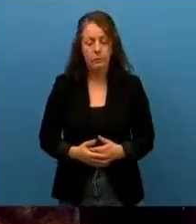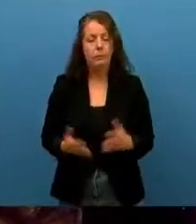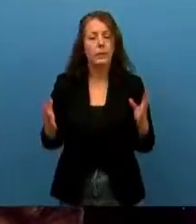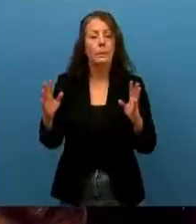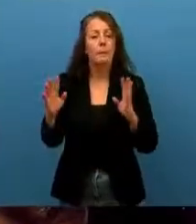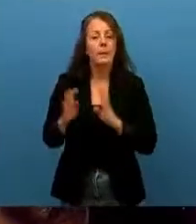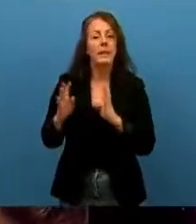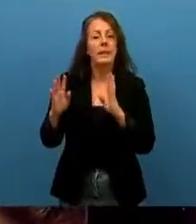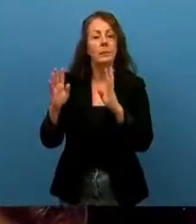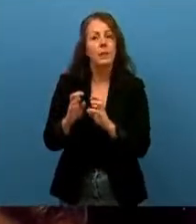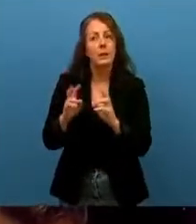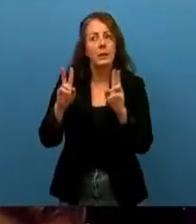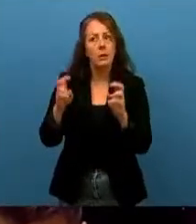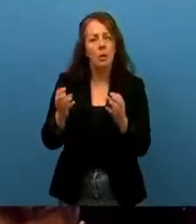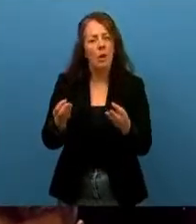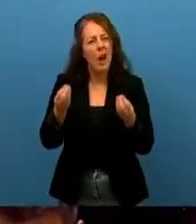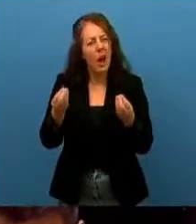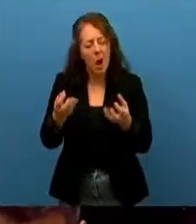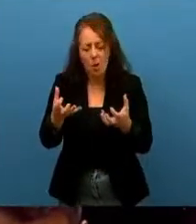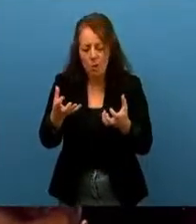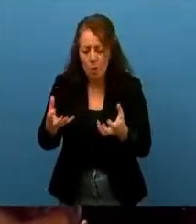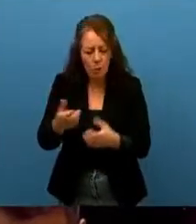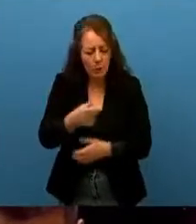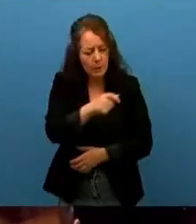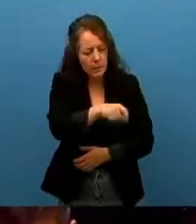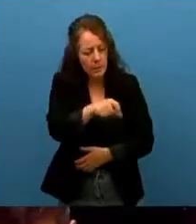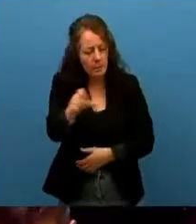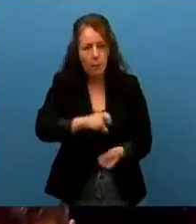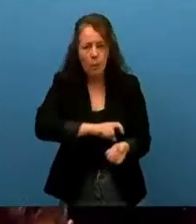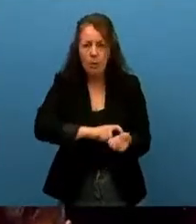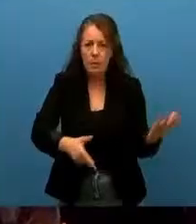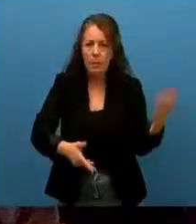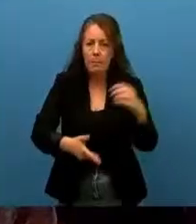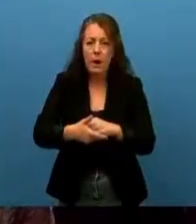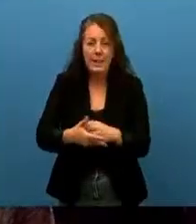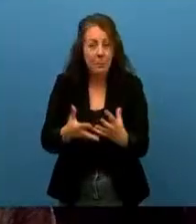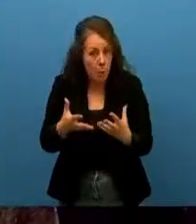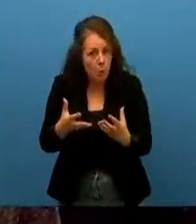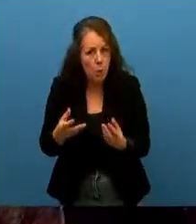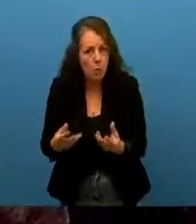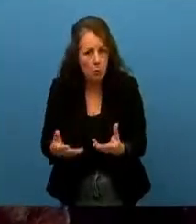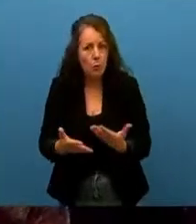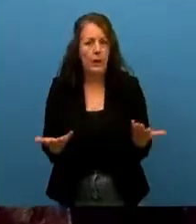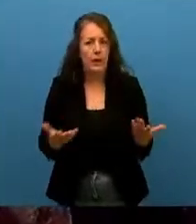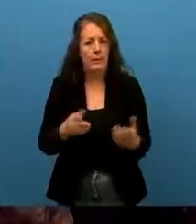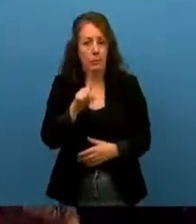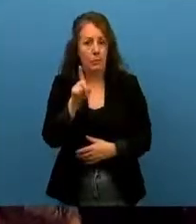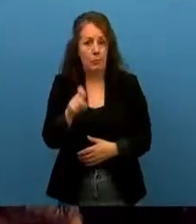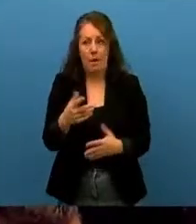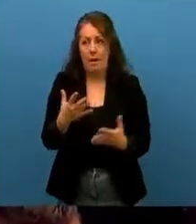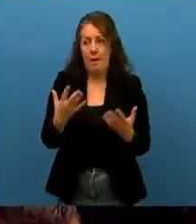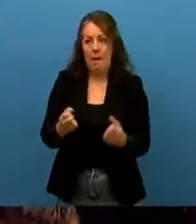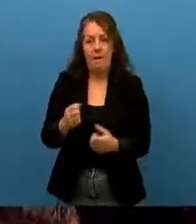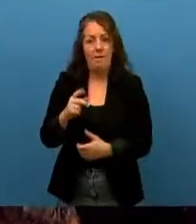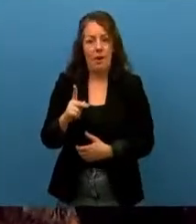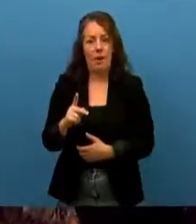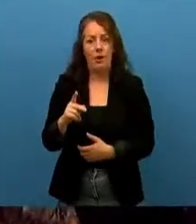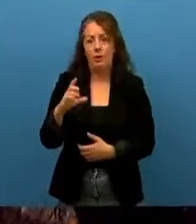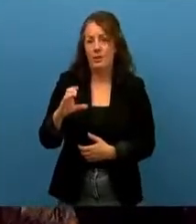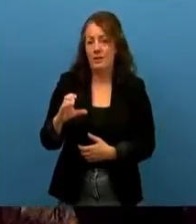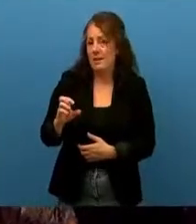enhance the participation of Indigenous peoples in the work of the Human Rights Council held in July and